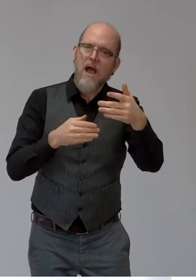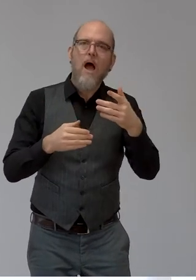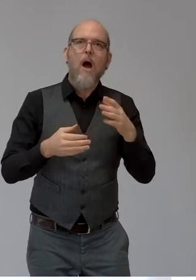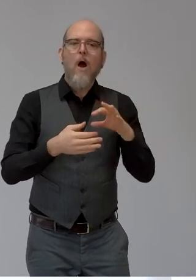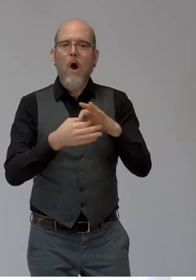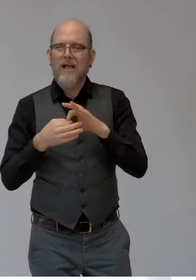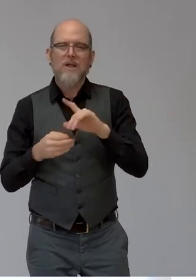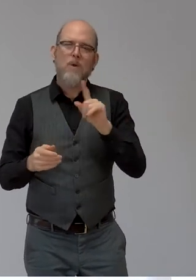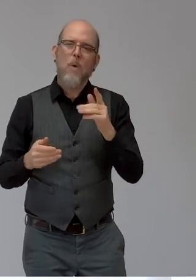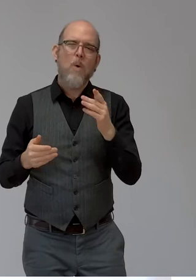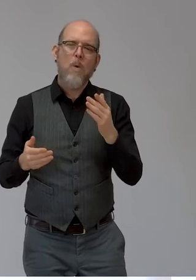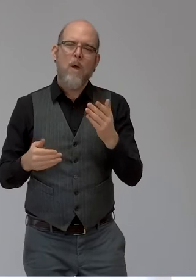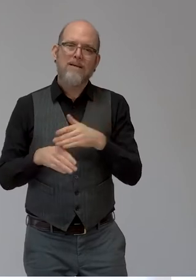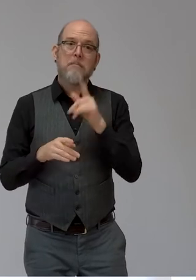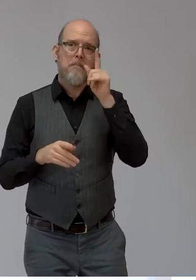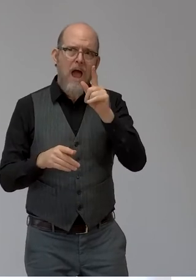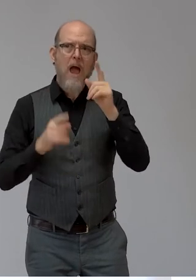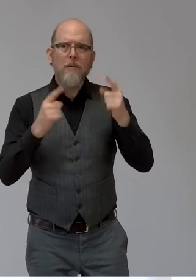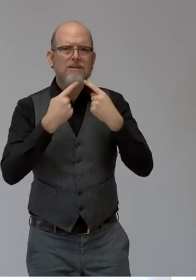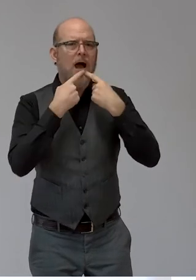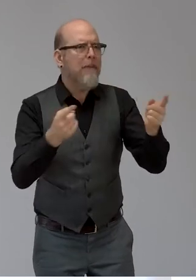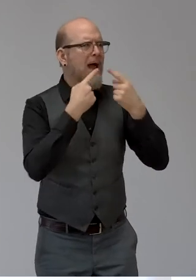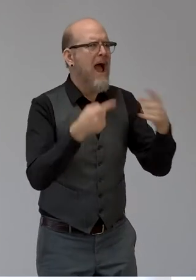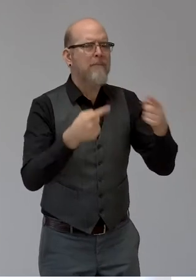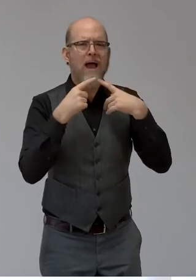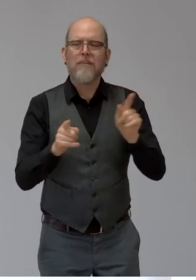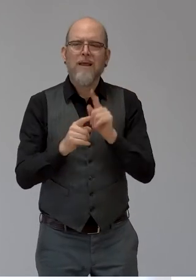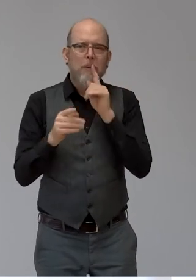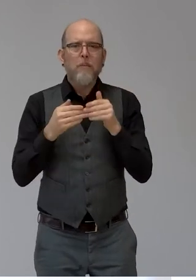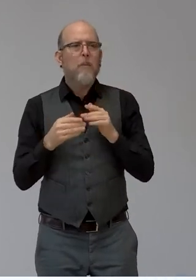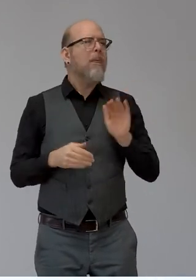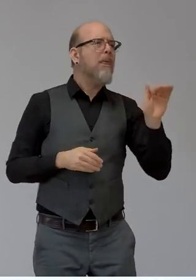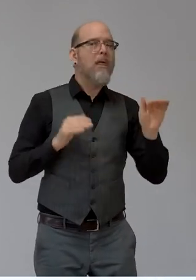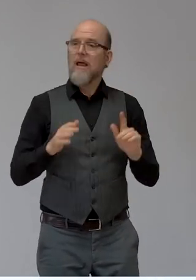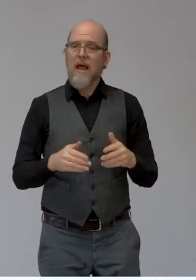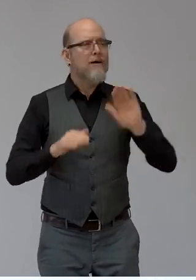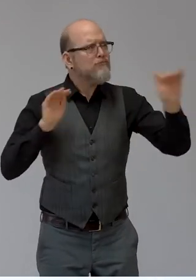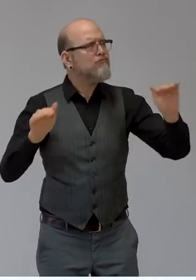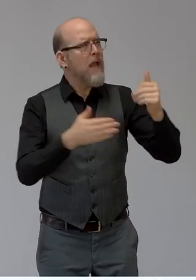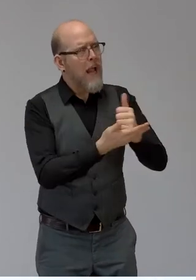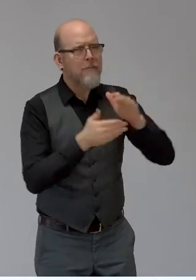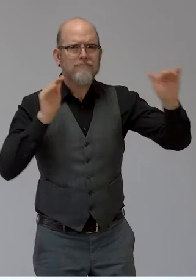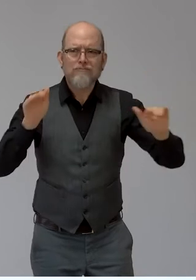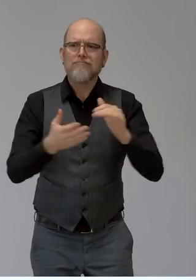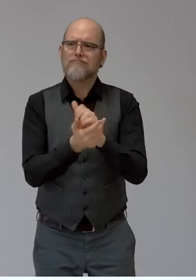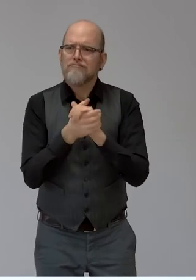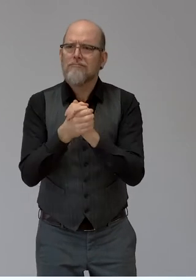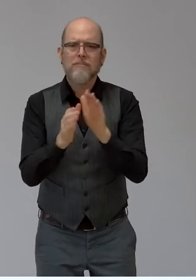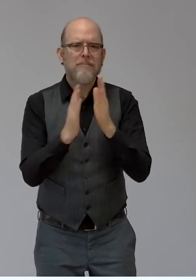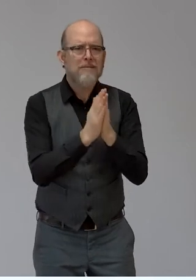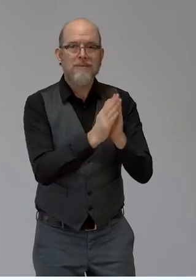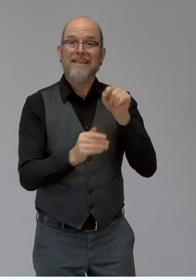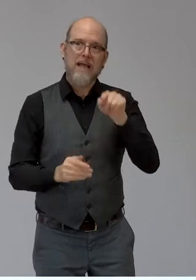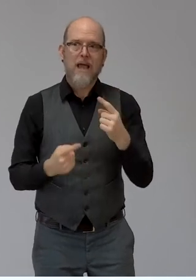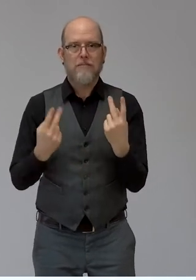loud, asking for help, it works. Very good. We all live in times of a